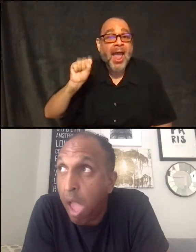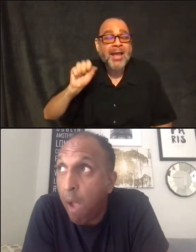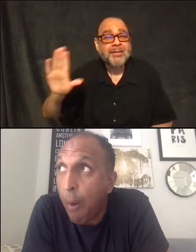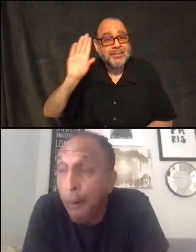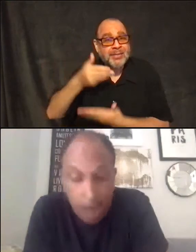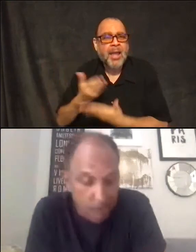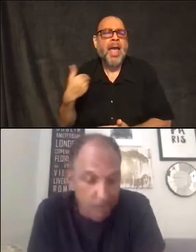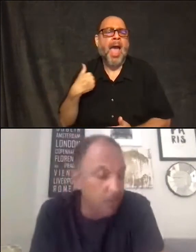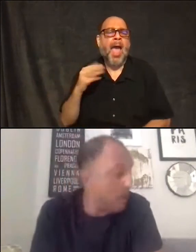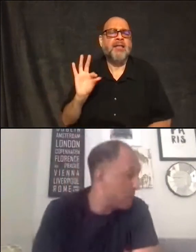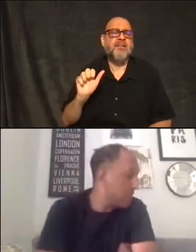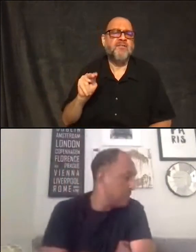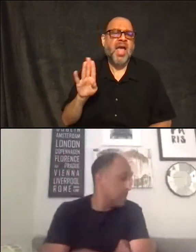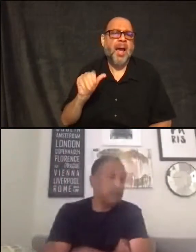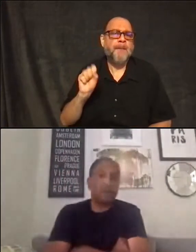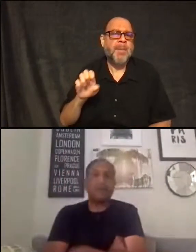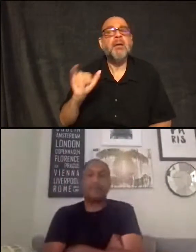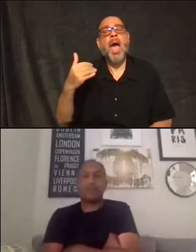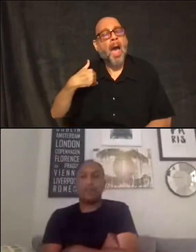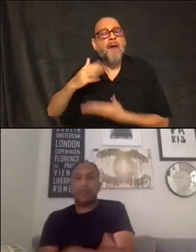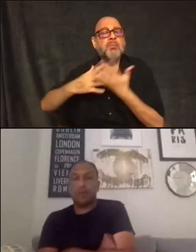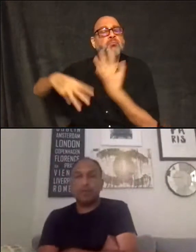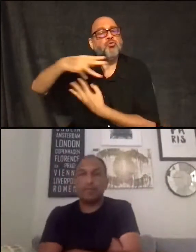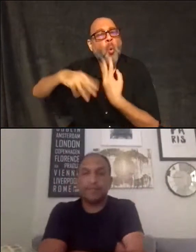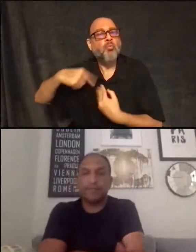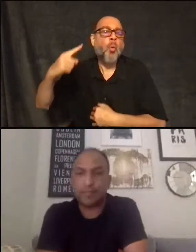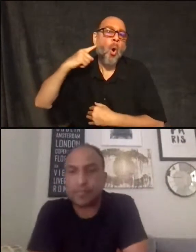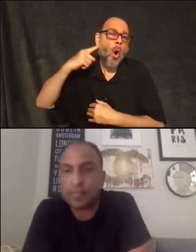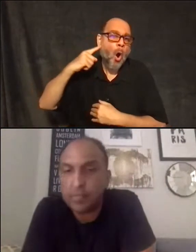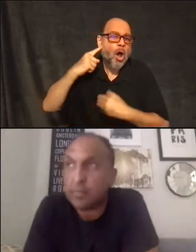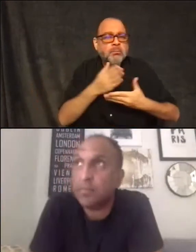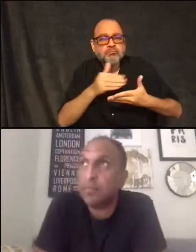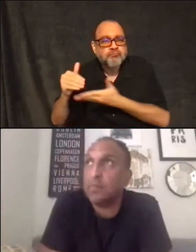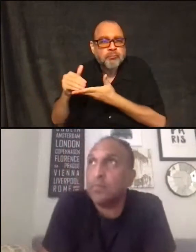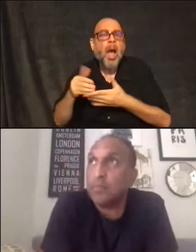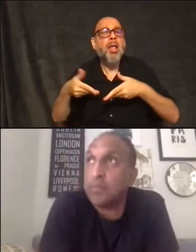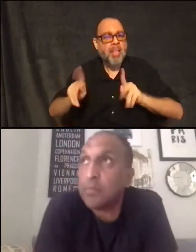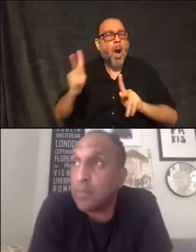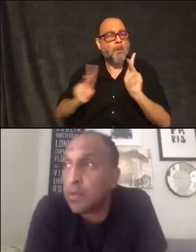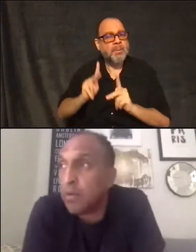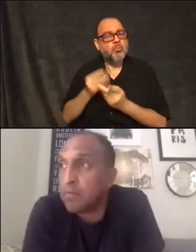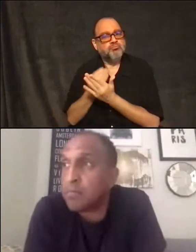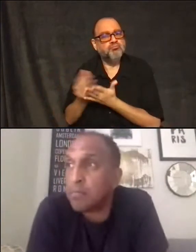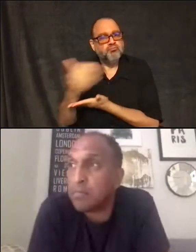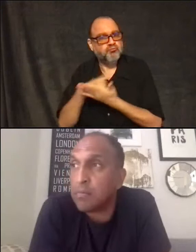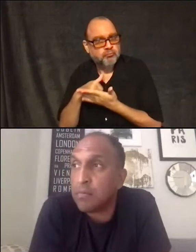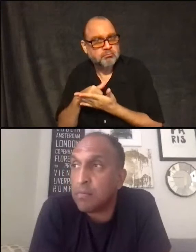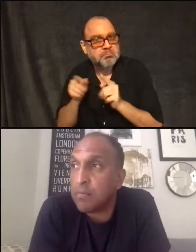has some social audio components to it that allows creators to monetize immediately. I've talked to the founders